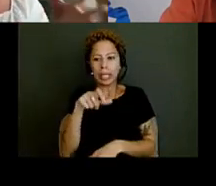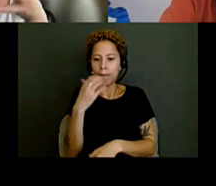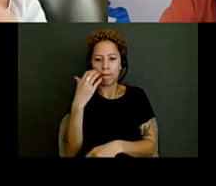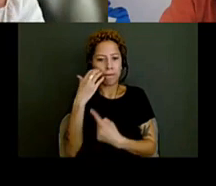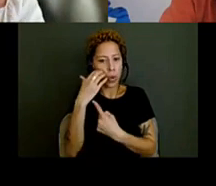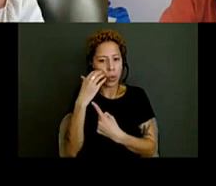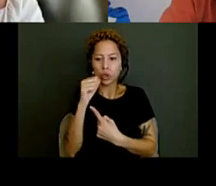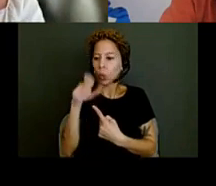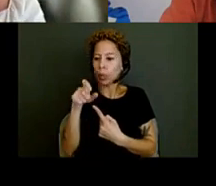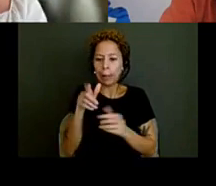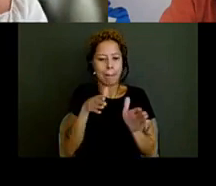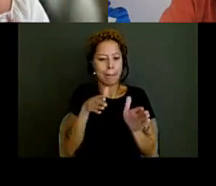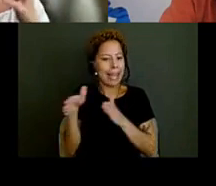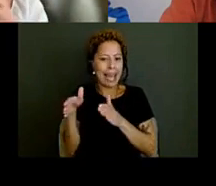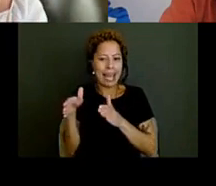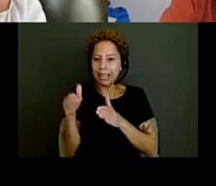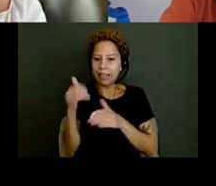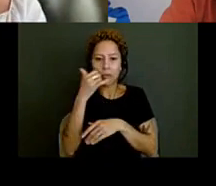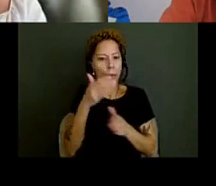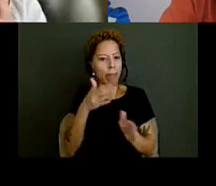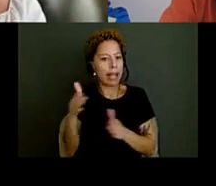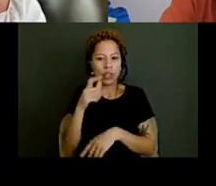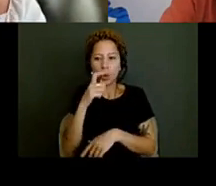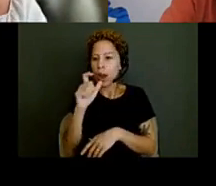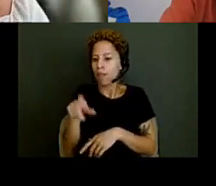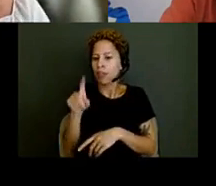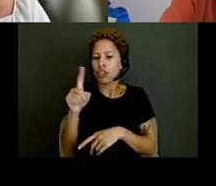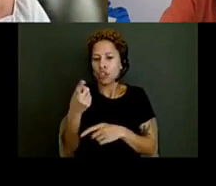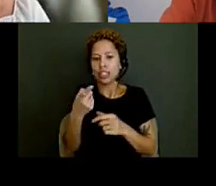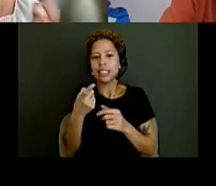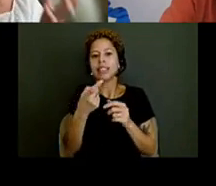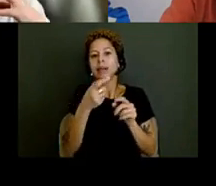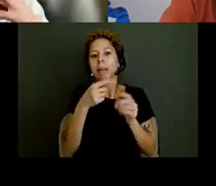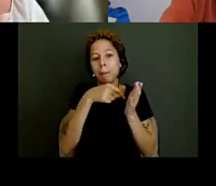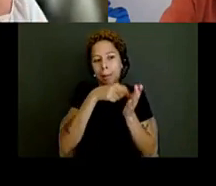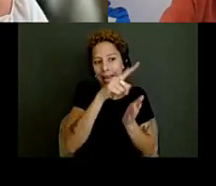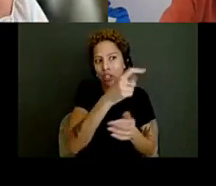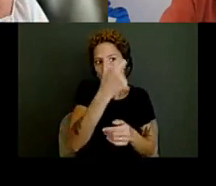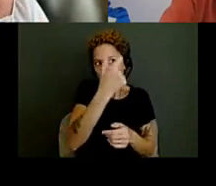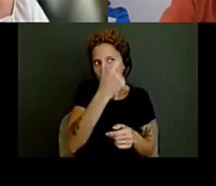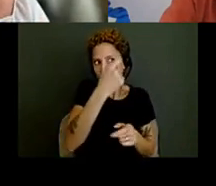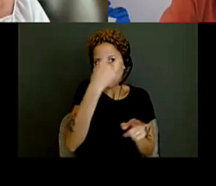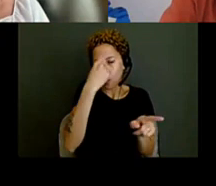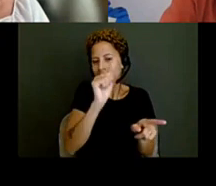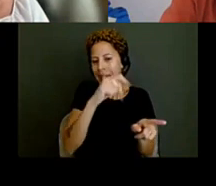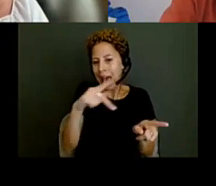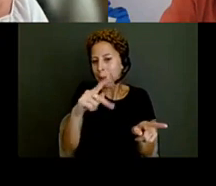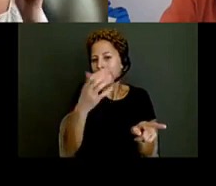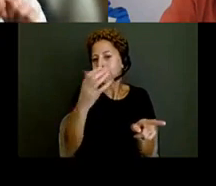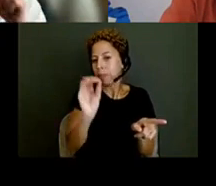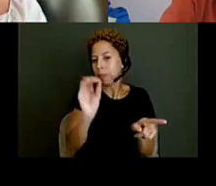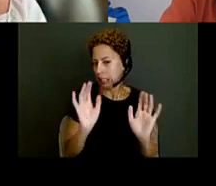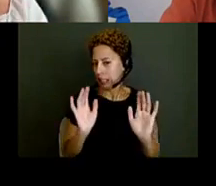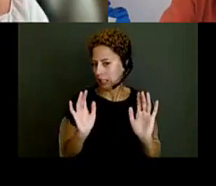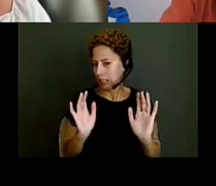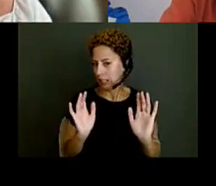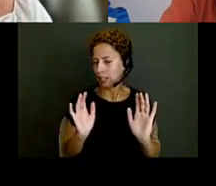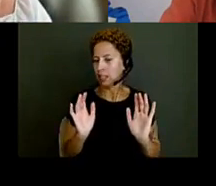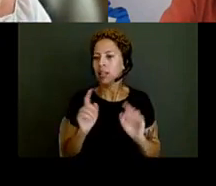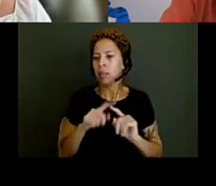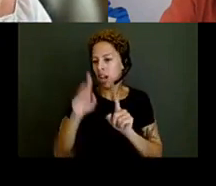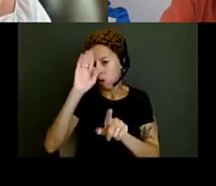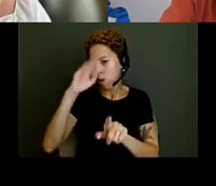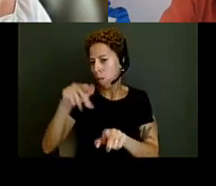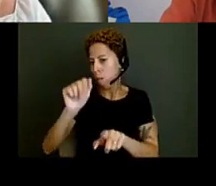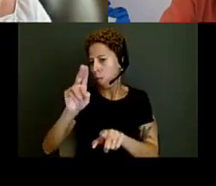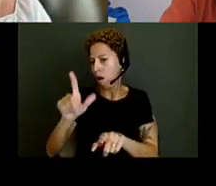You actually subscribe to the text organization that sends the text messages. So that's slightly the difference in how that works. But I know Paul will have